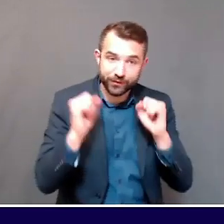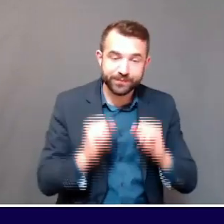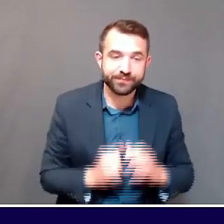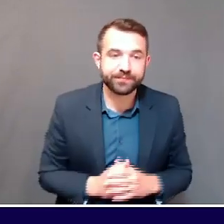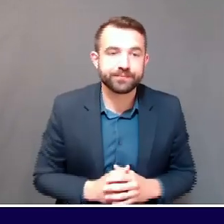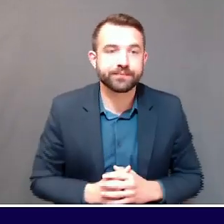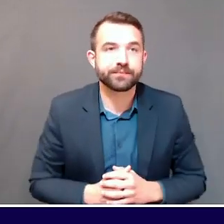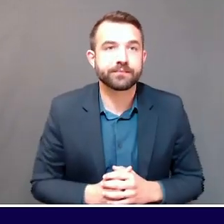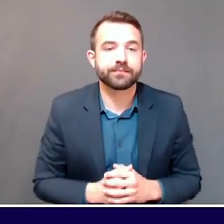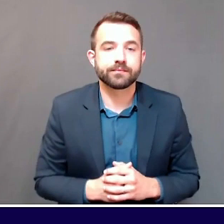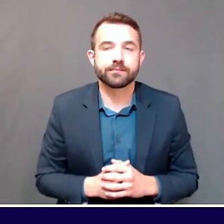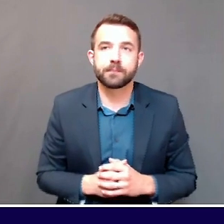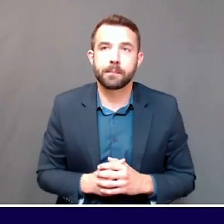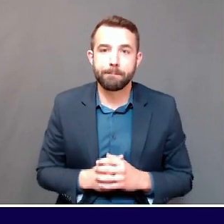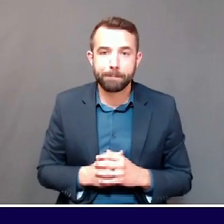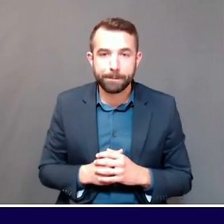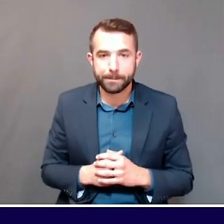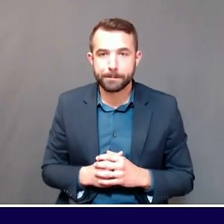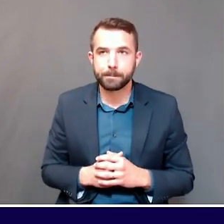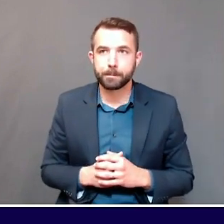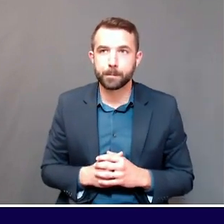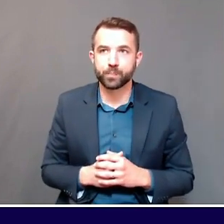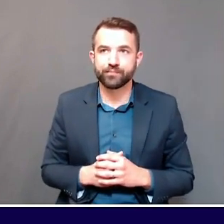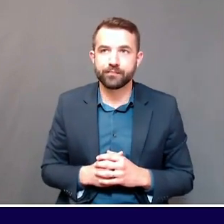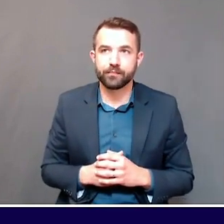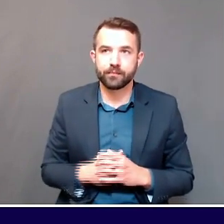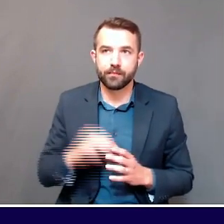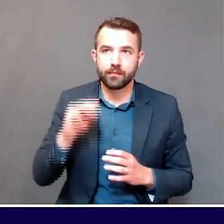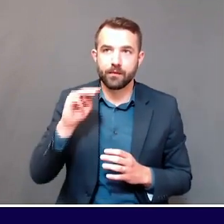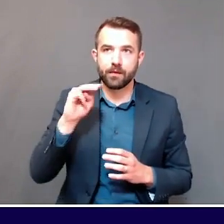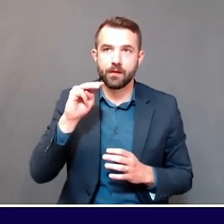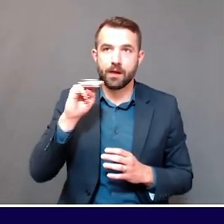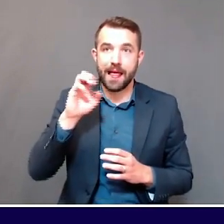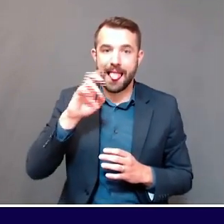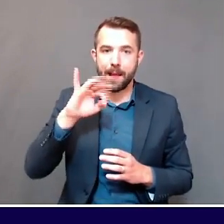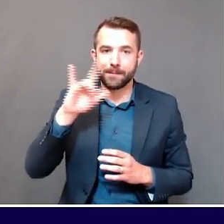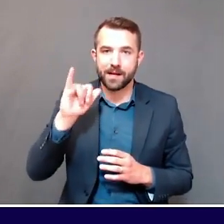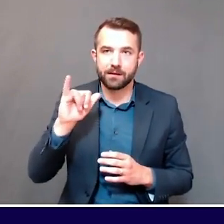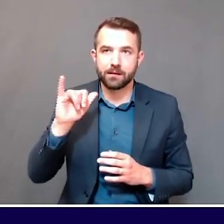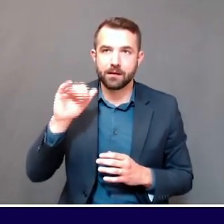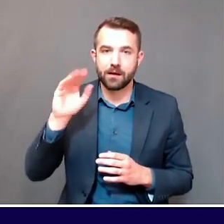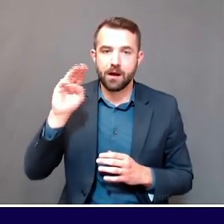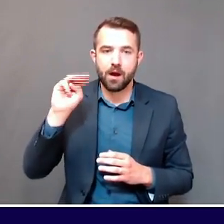I'm going to turn to Emily Tadlock at WABI.